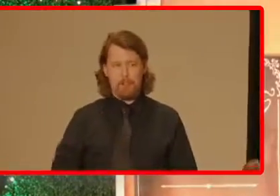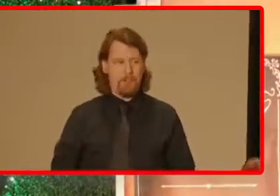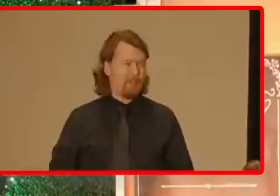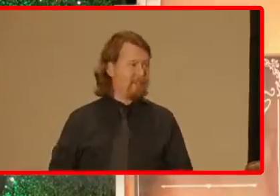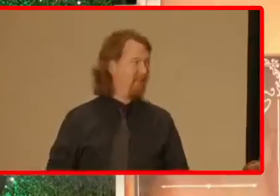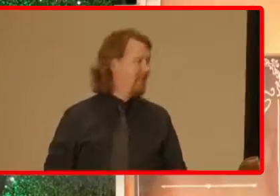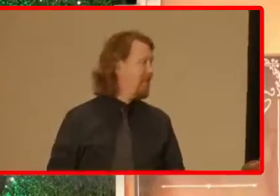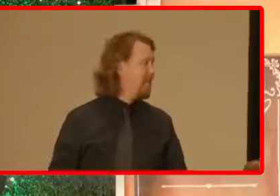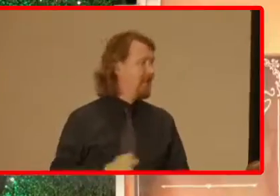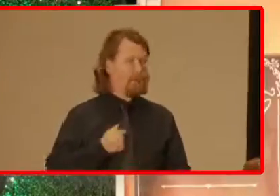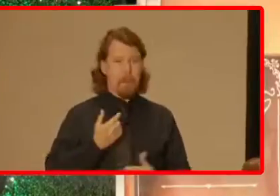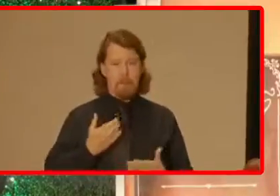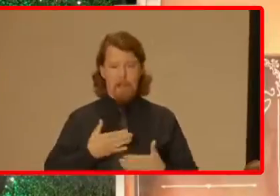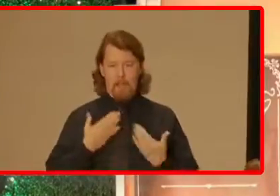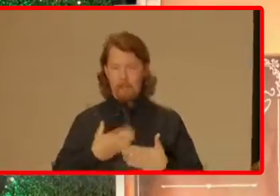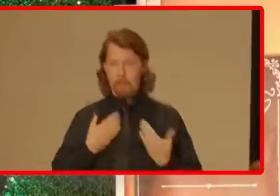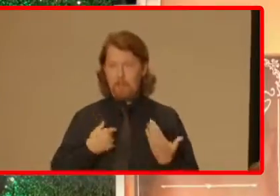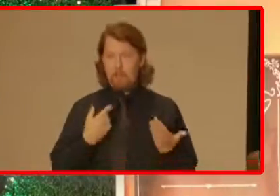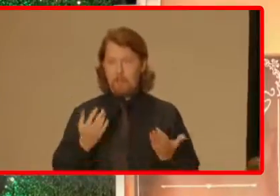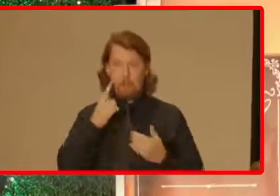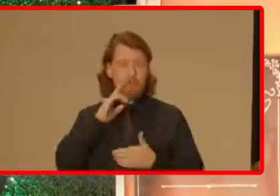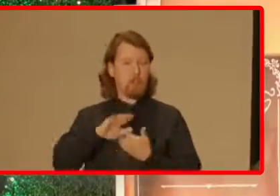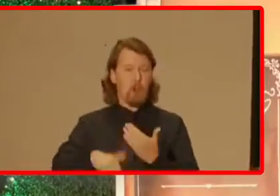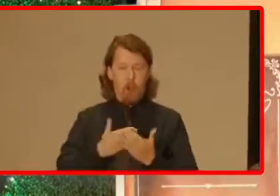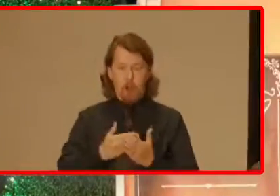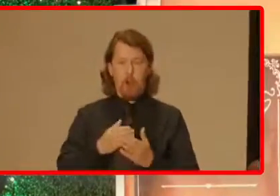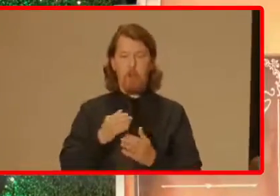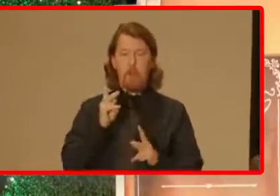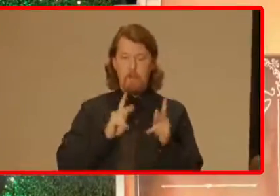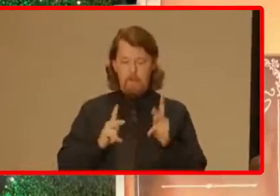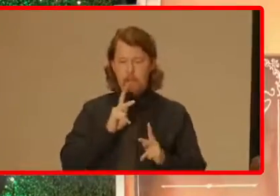I'm glad to be here because all Floridians deserve the